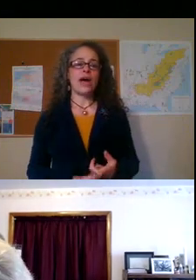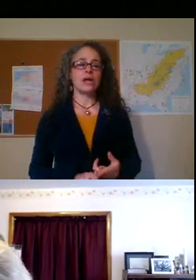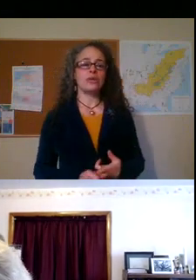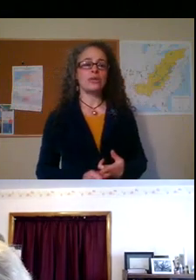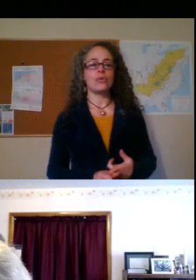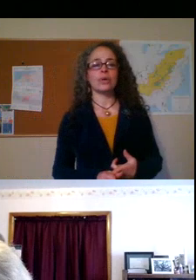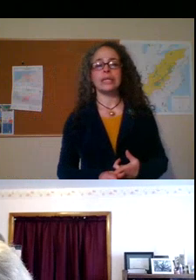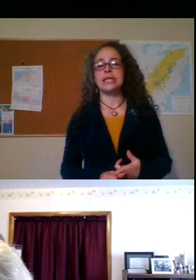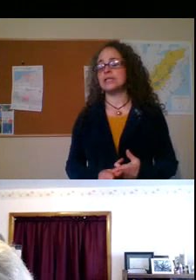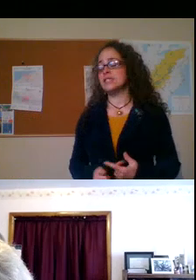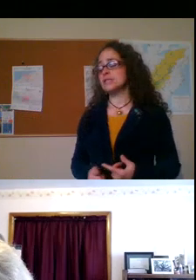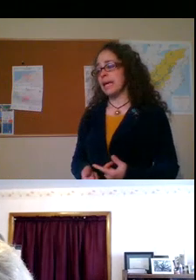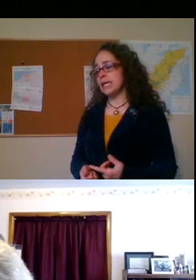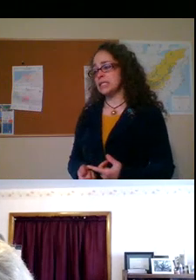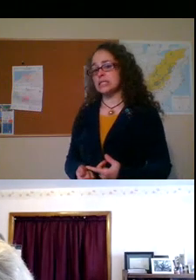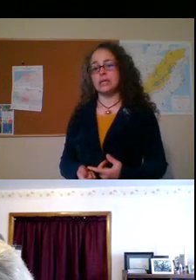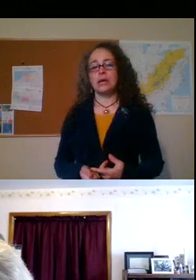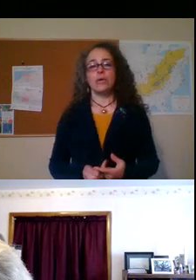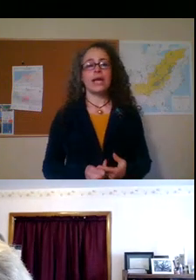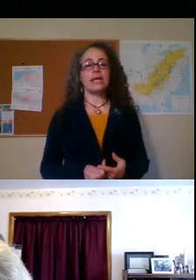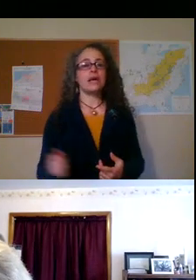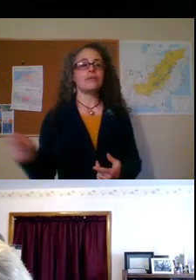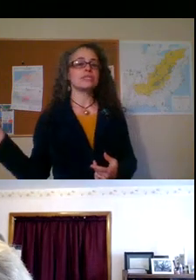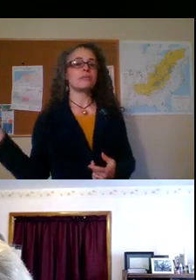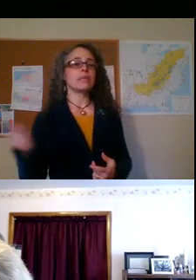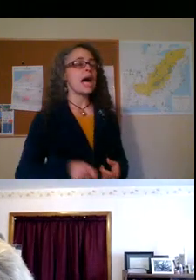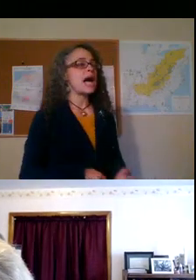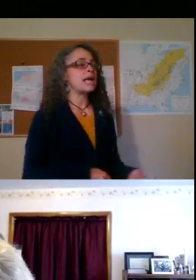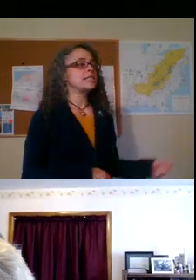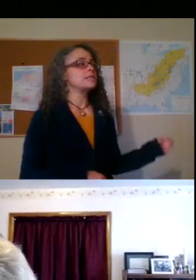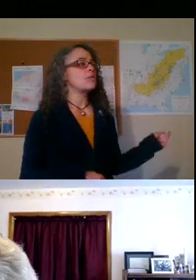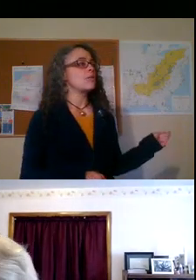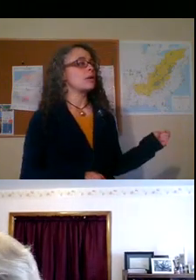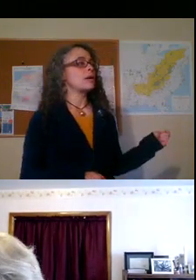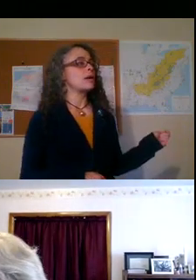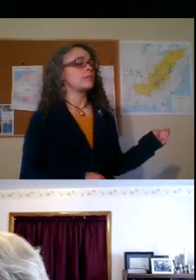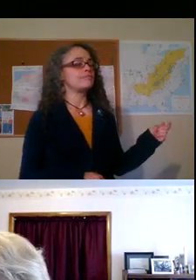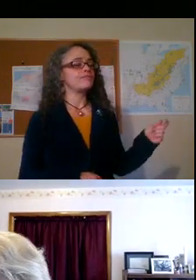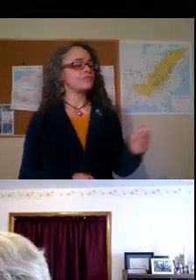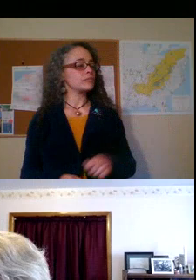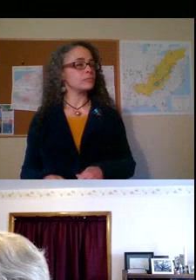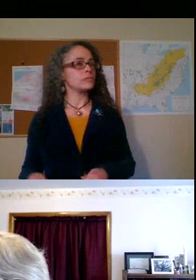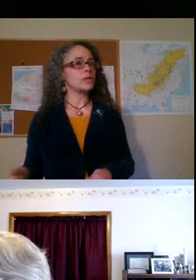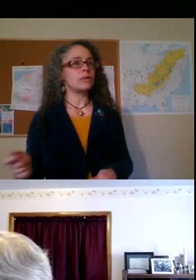and value or lease of space or any other supplies or